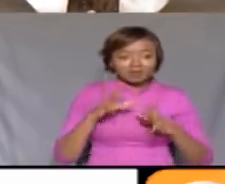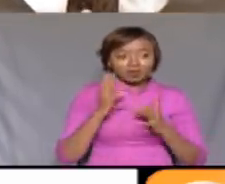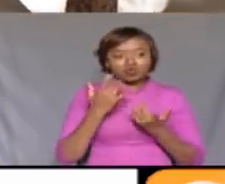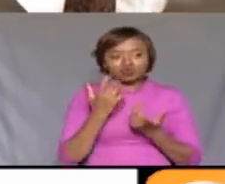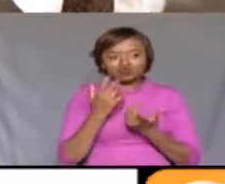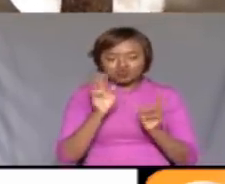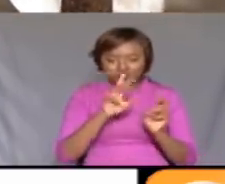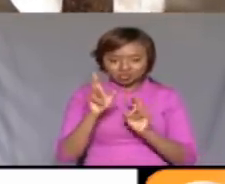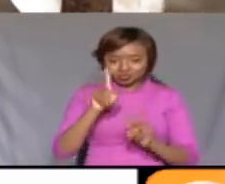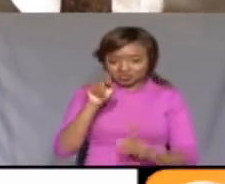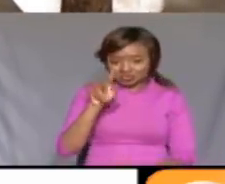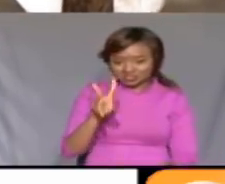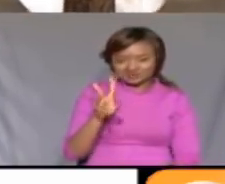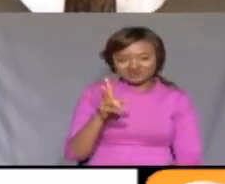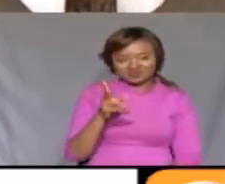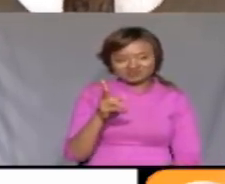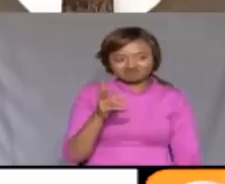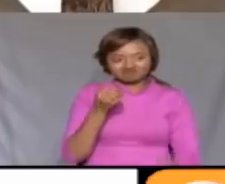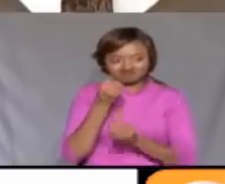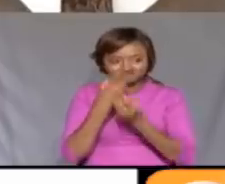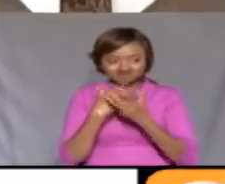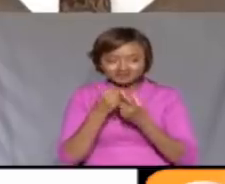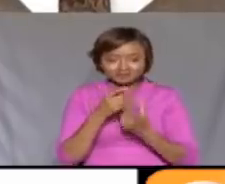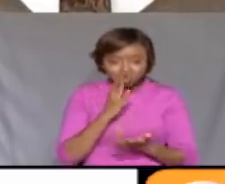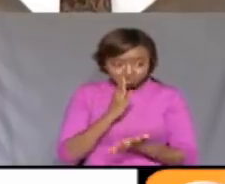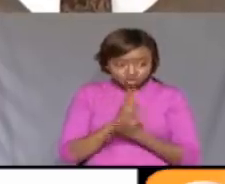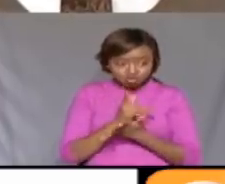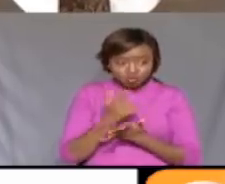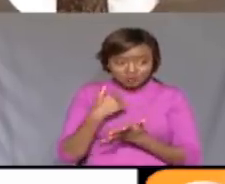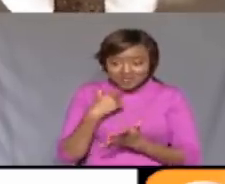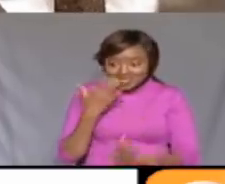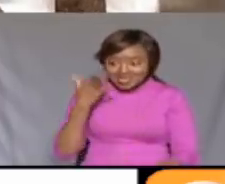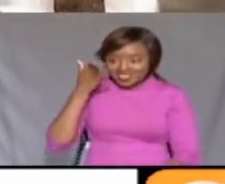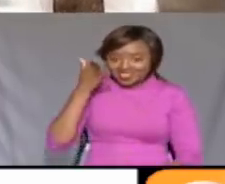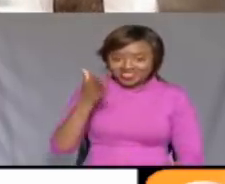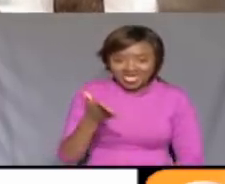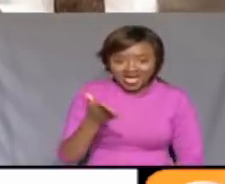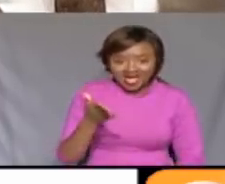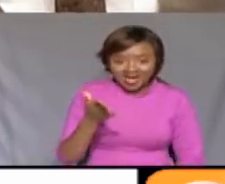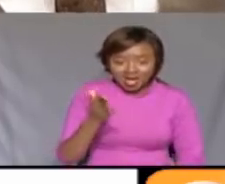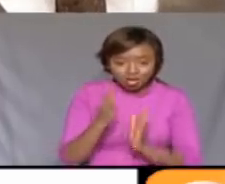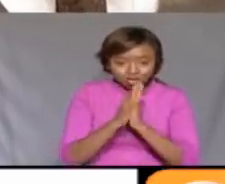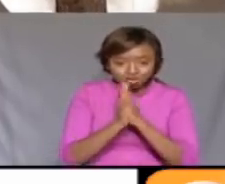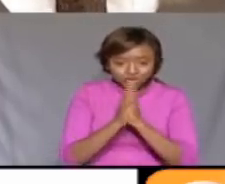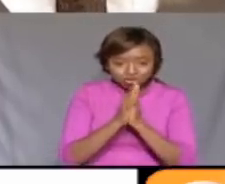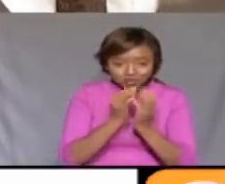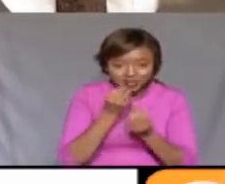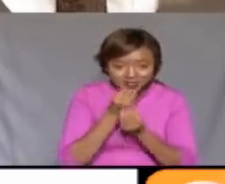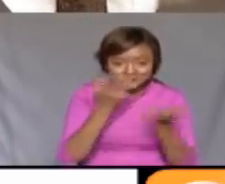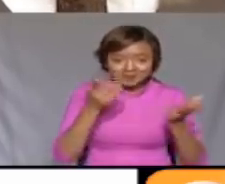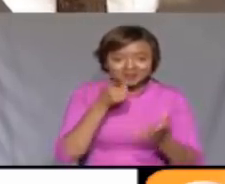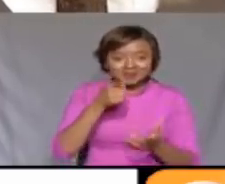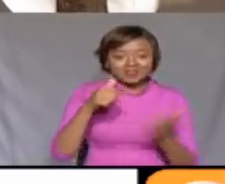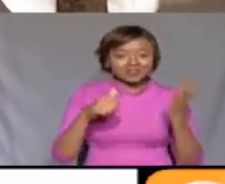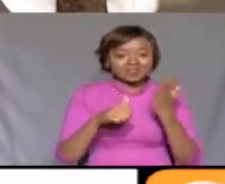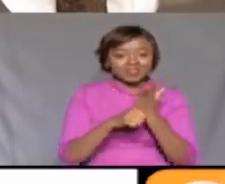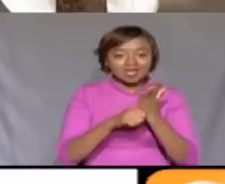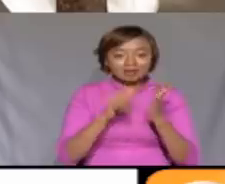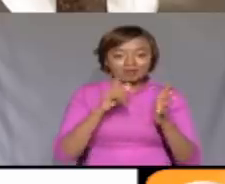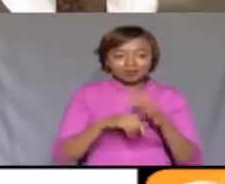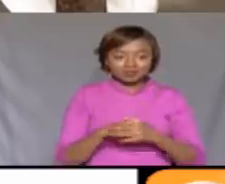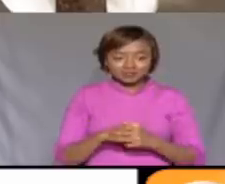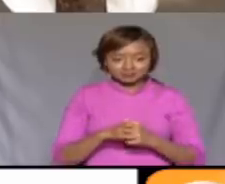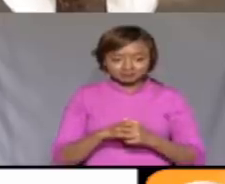television news terminologies, that little appearance reporters make in their stories is called a piece